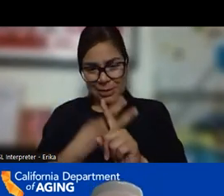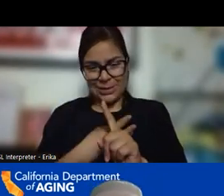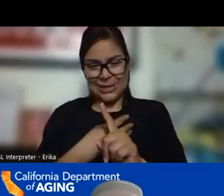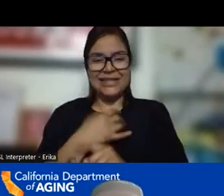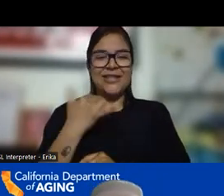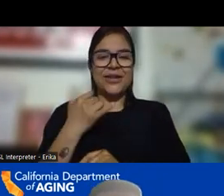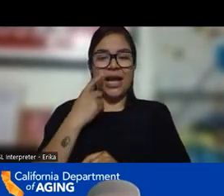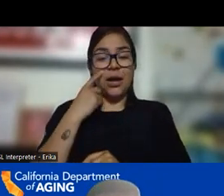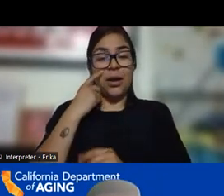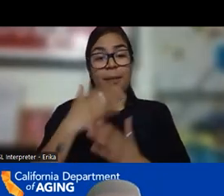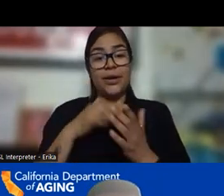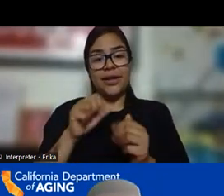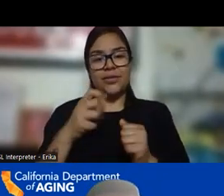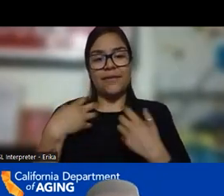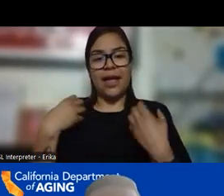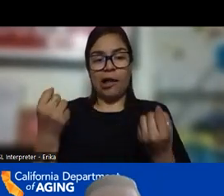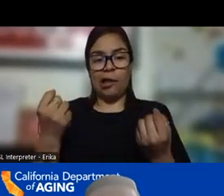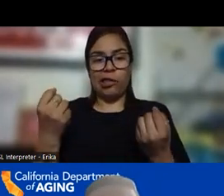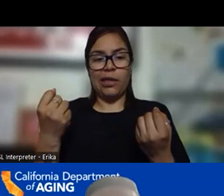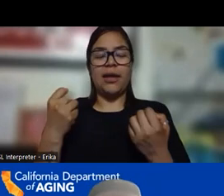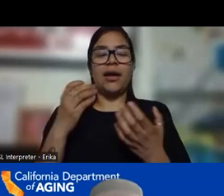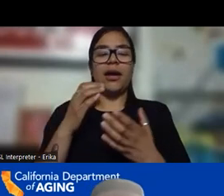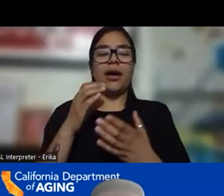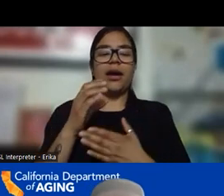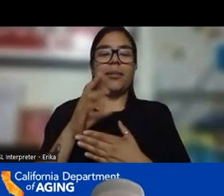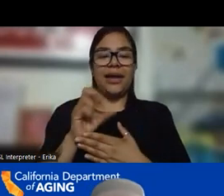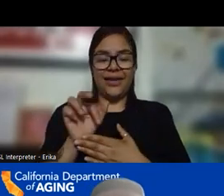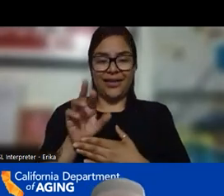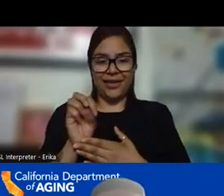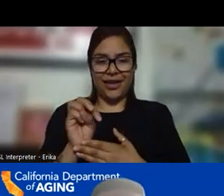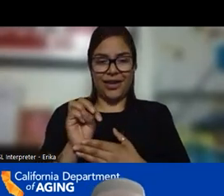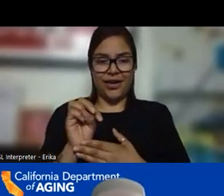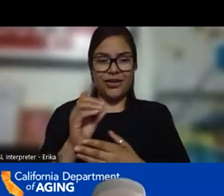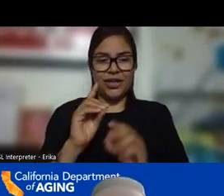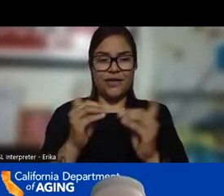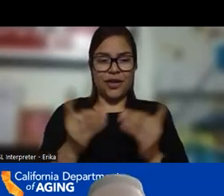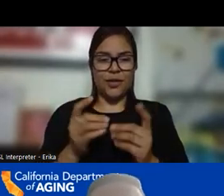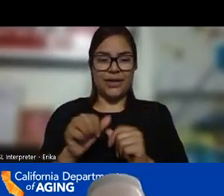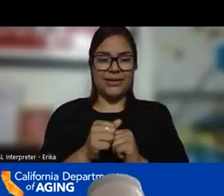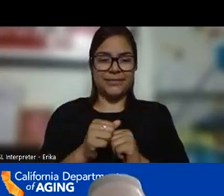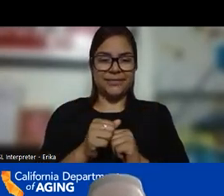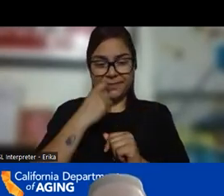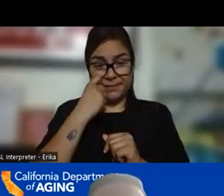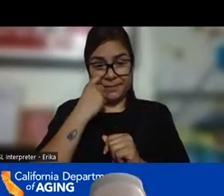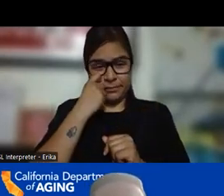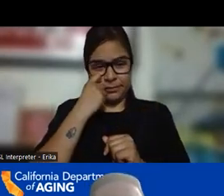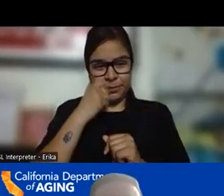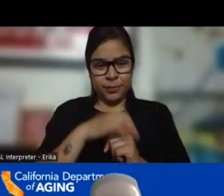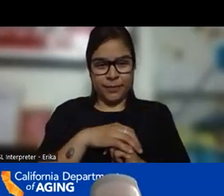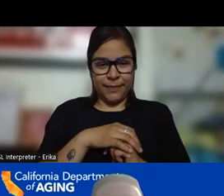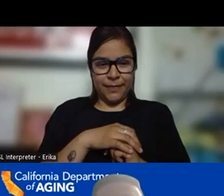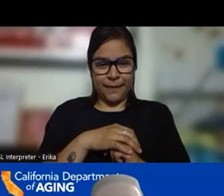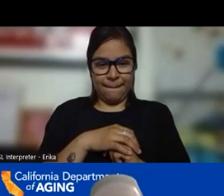CDA, I was with the Department of Healthcare Access and Information, or HCI, as the Health Workforce Development Research and Evaluation Chief.